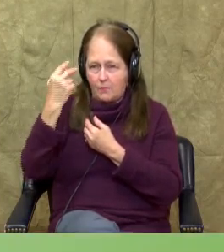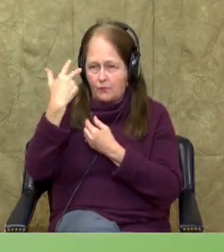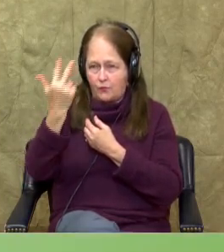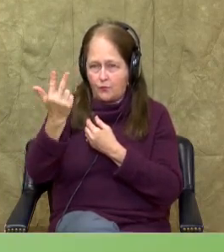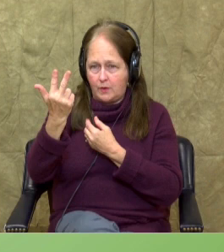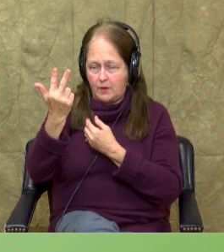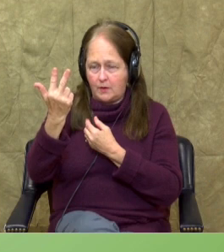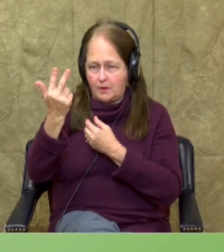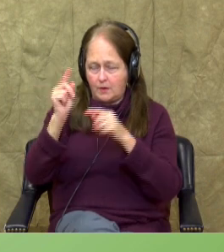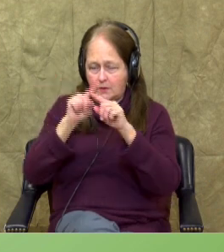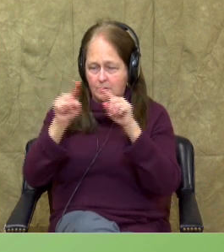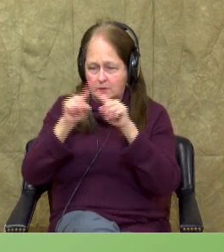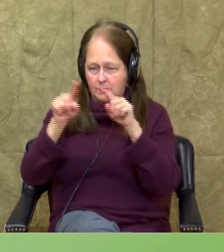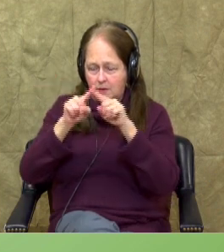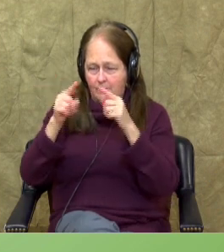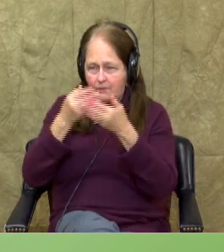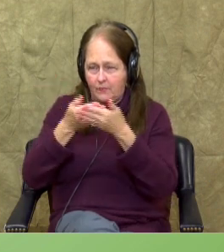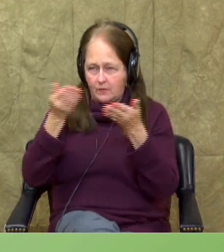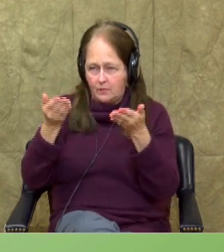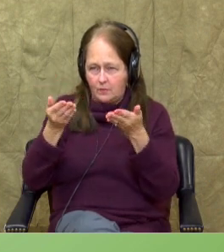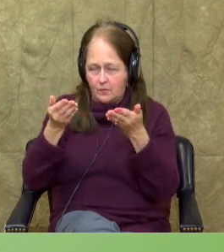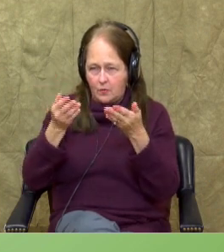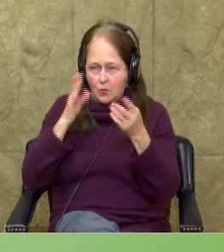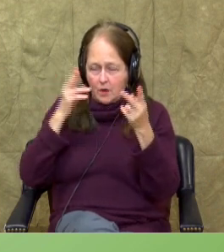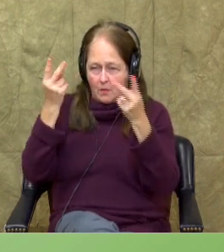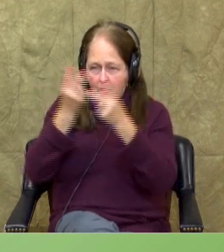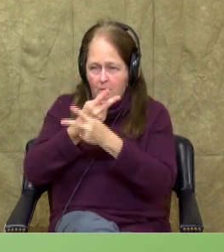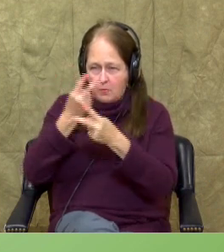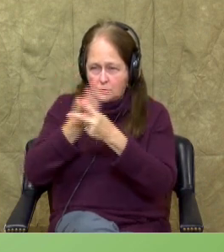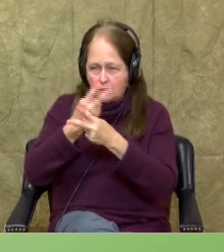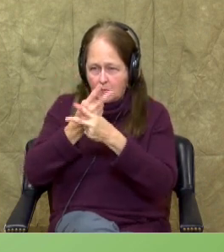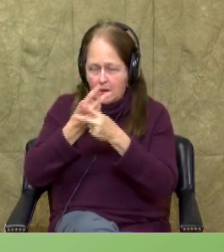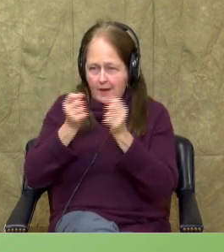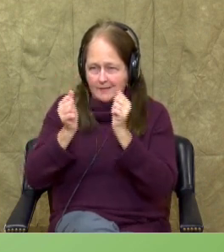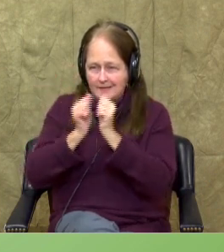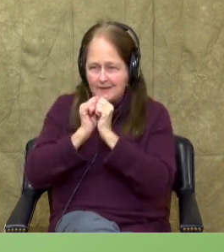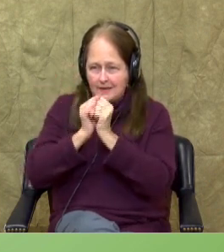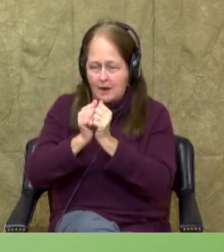3 different things, so you're going to have to multiply them together.